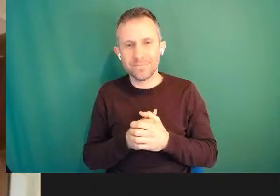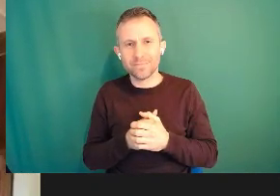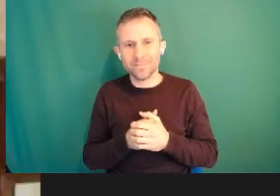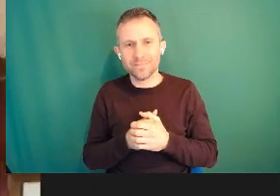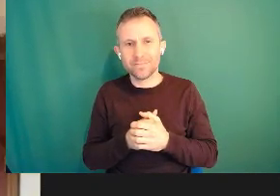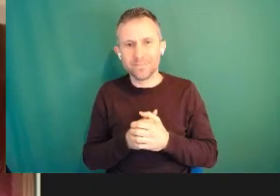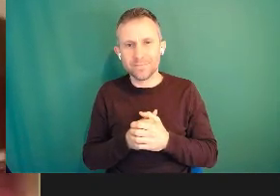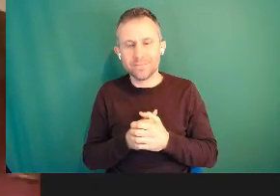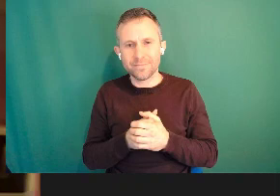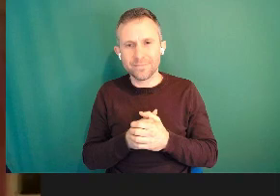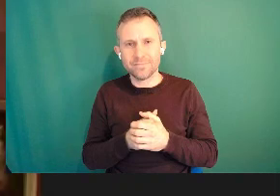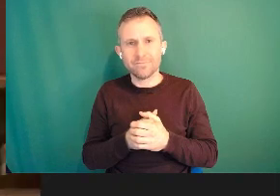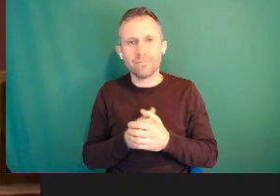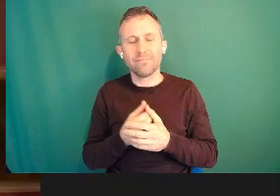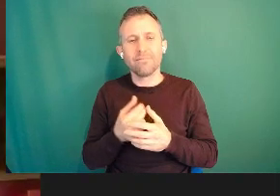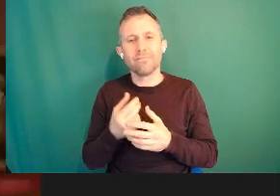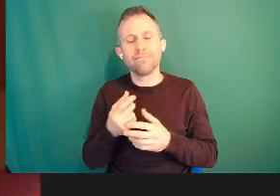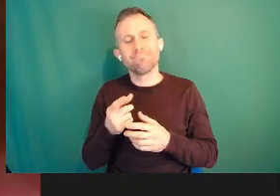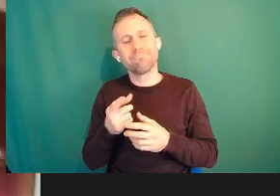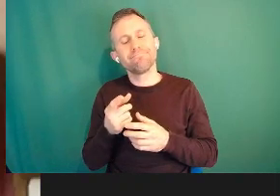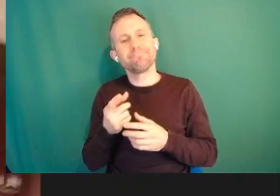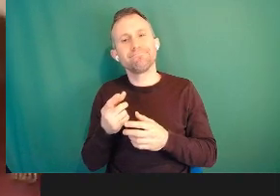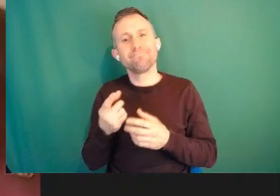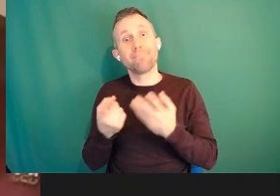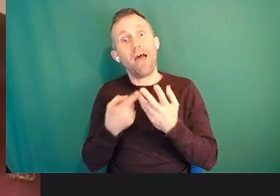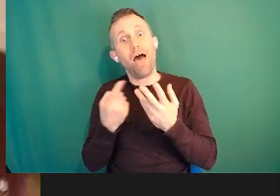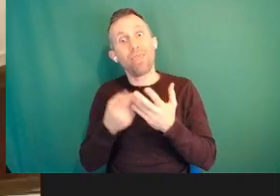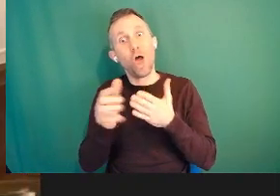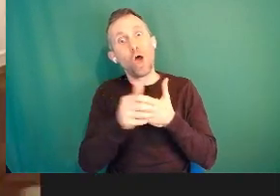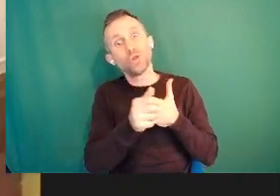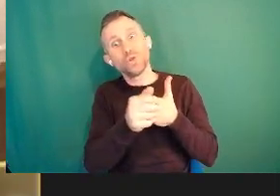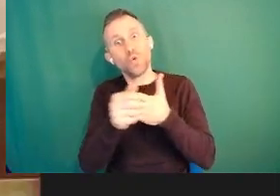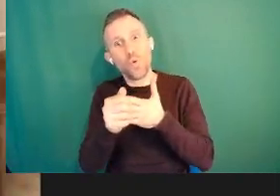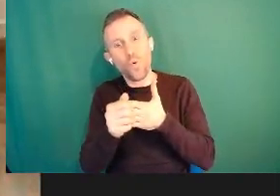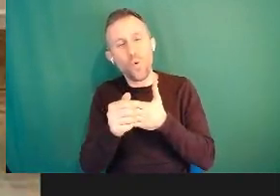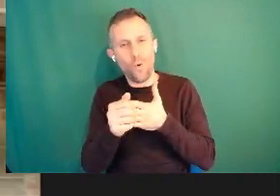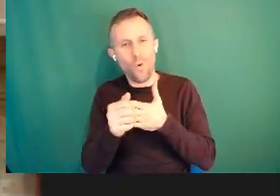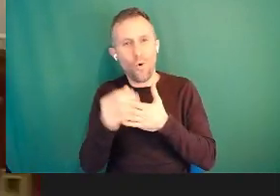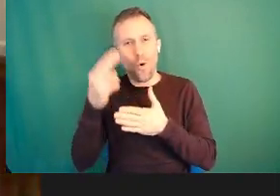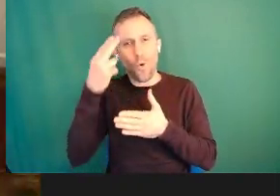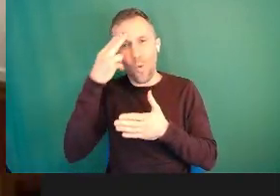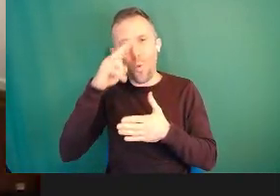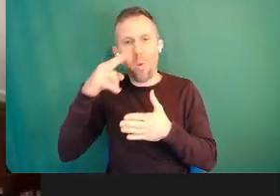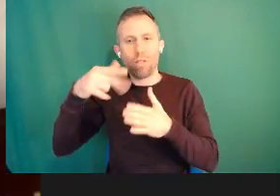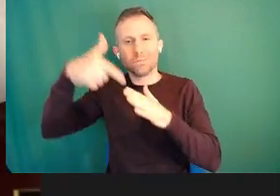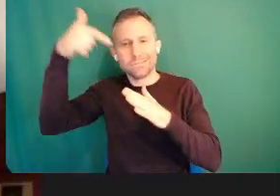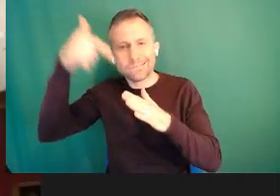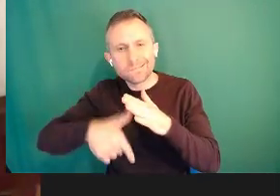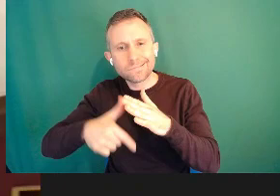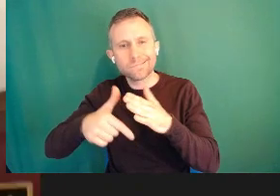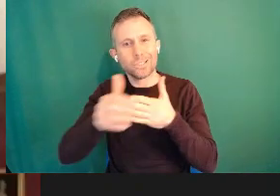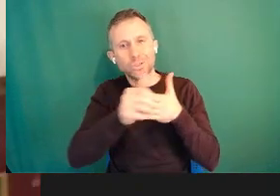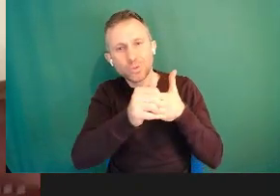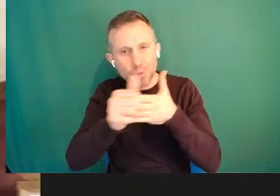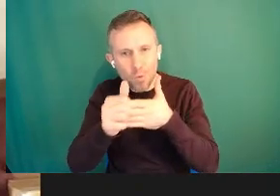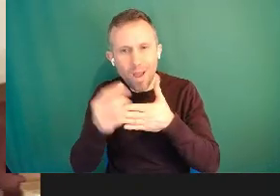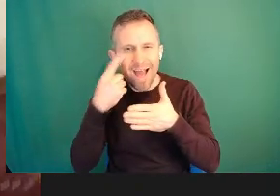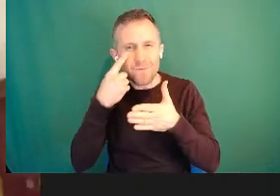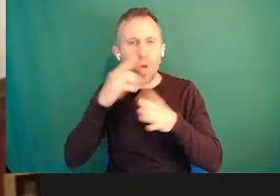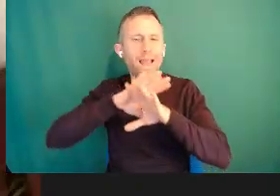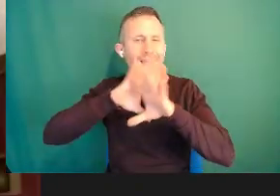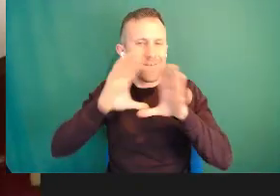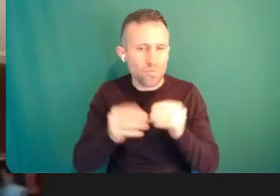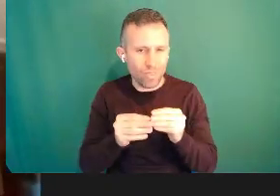people kind of a bit more freedom to roam. So we're just looking at our principal rooms today. And this is the drawing room. And again, it's got